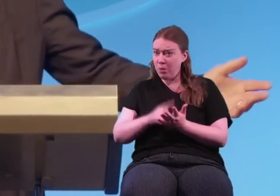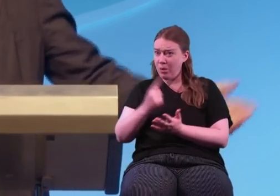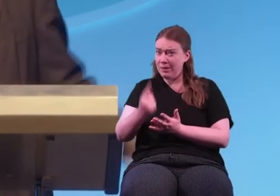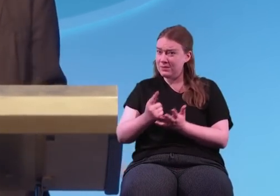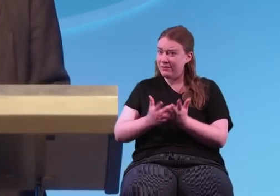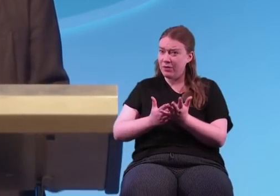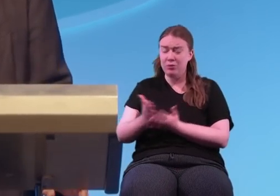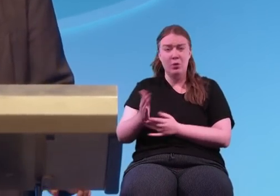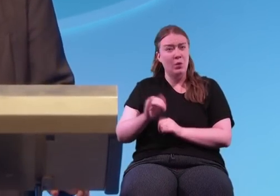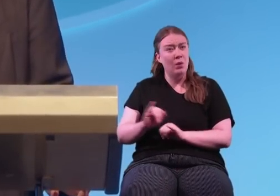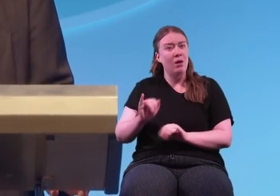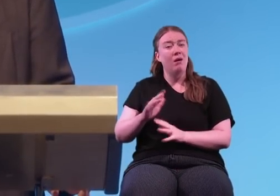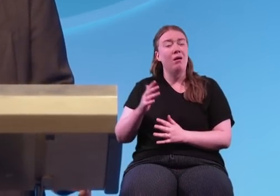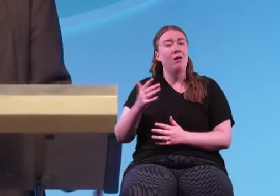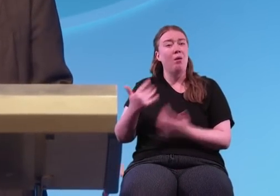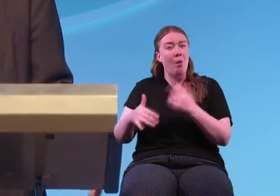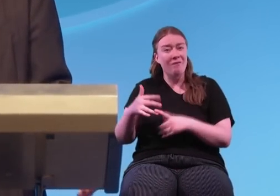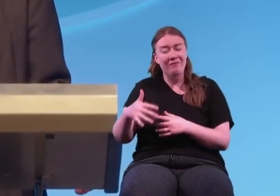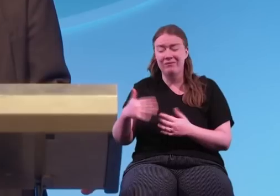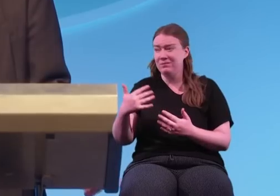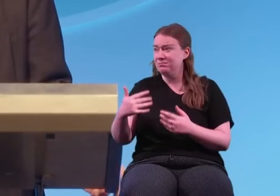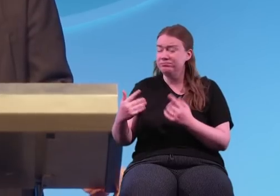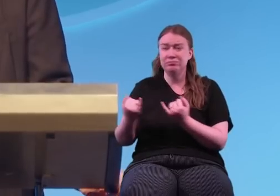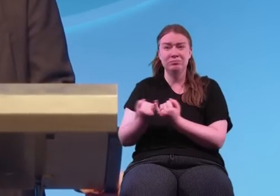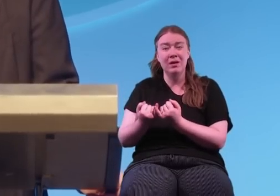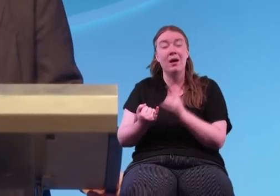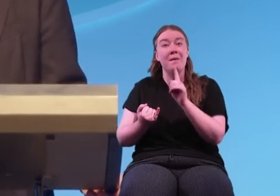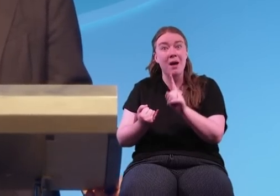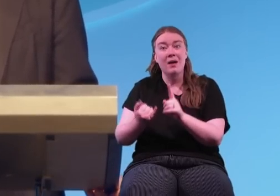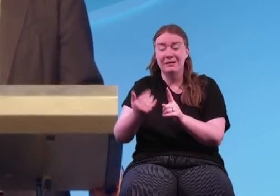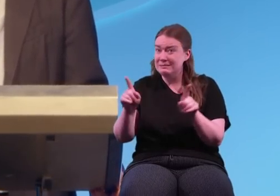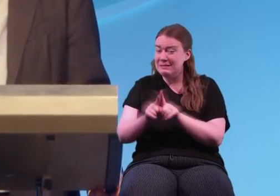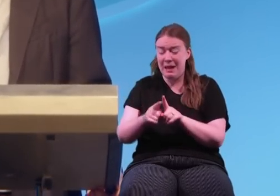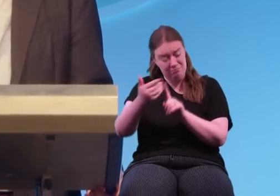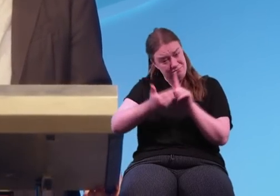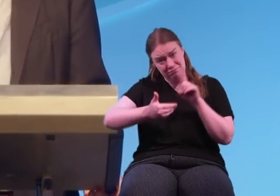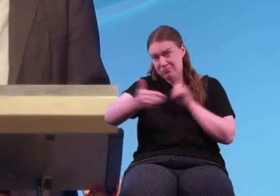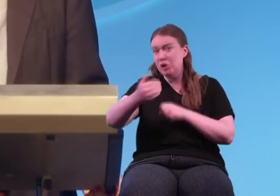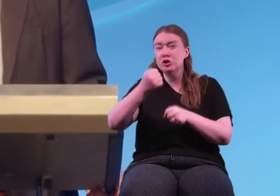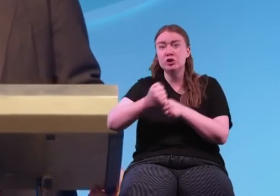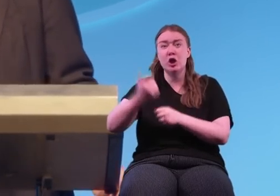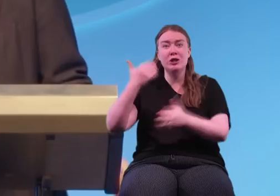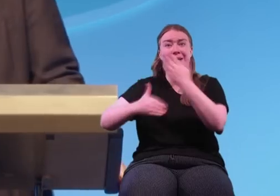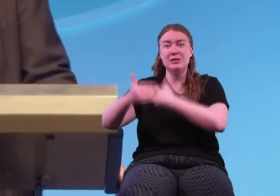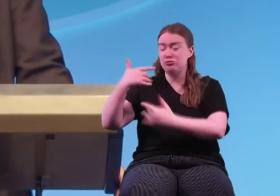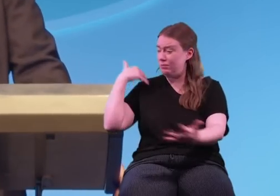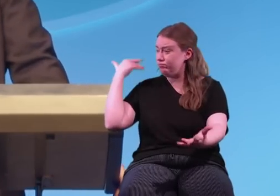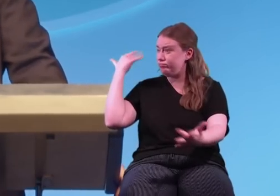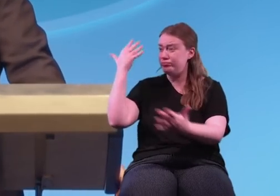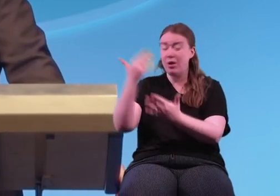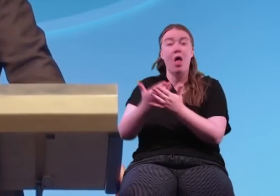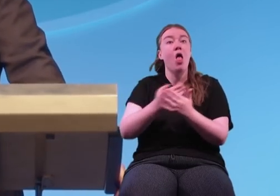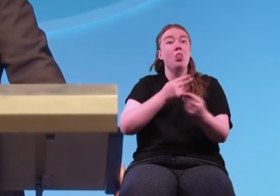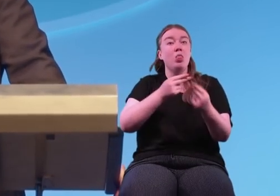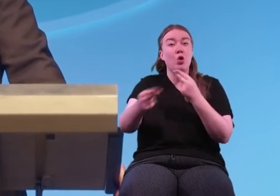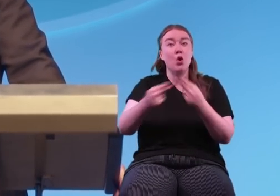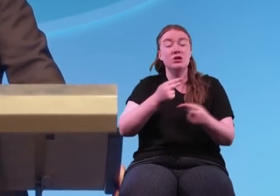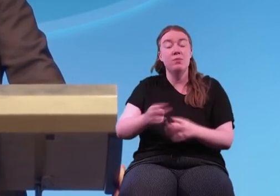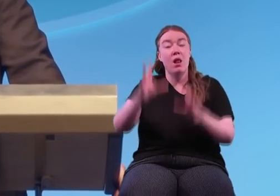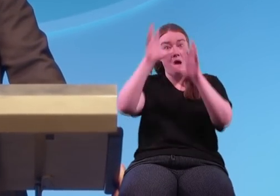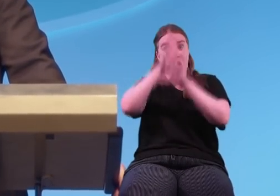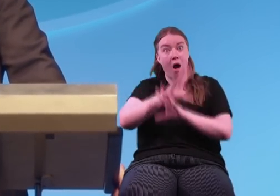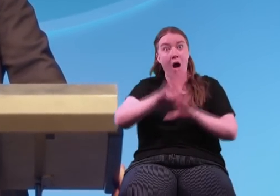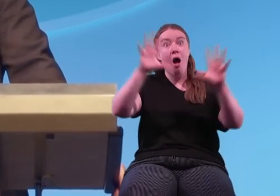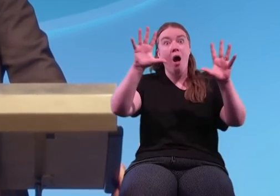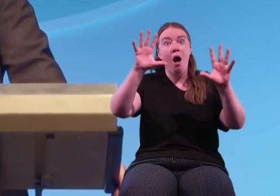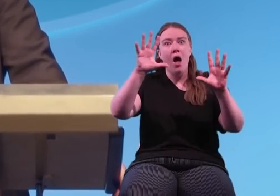just read church history, the gospel light may flicker. As it is flickering right now, there's no